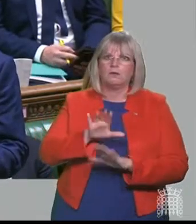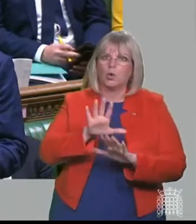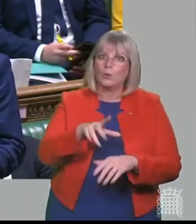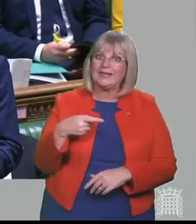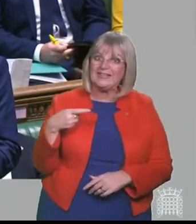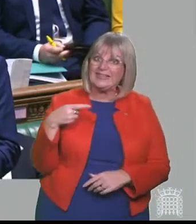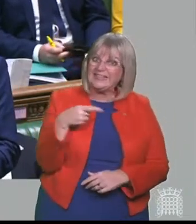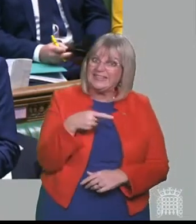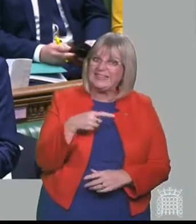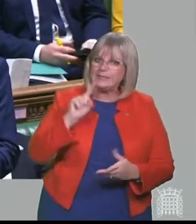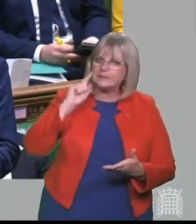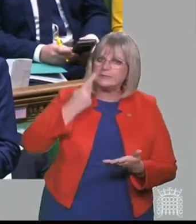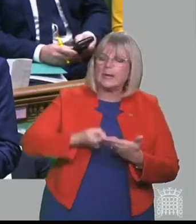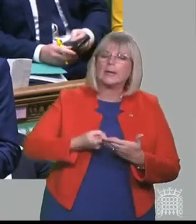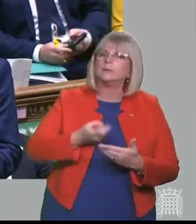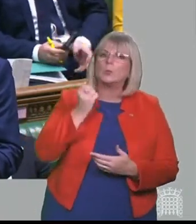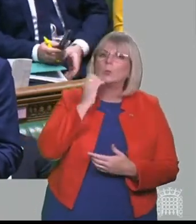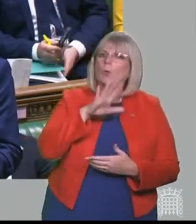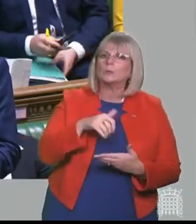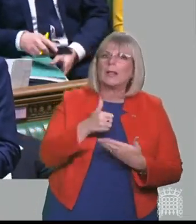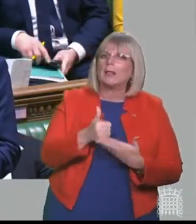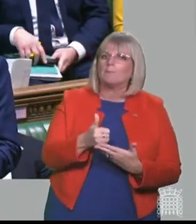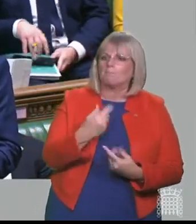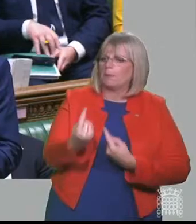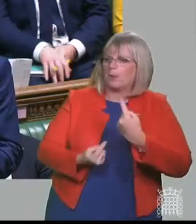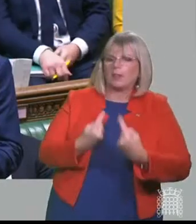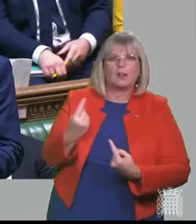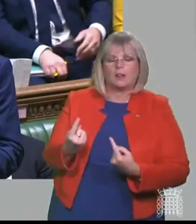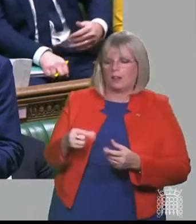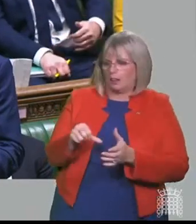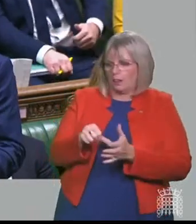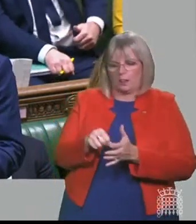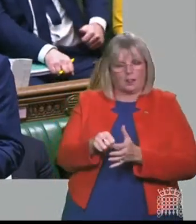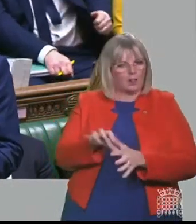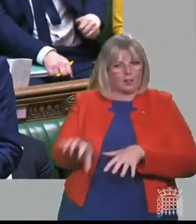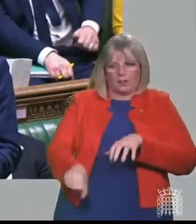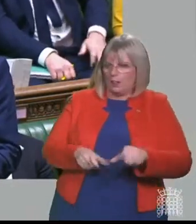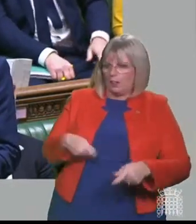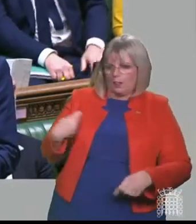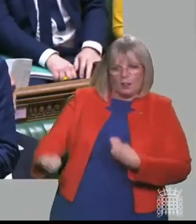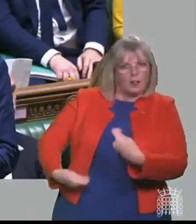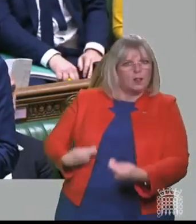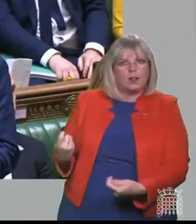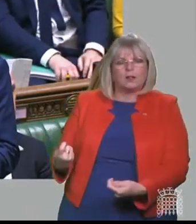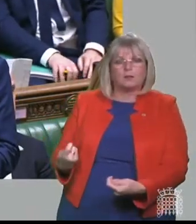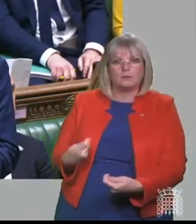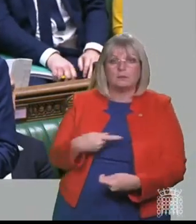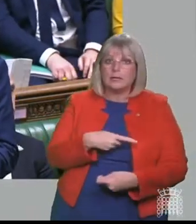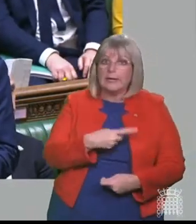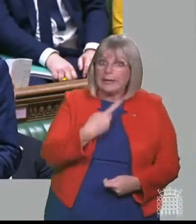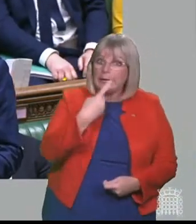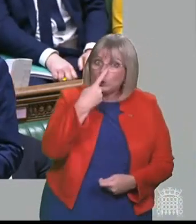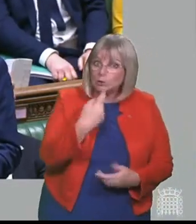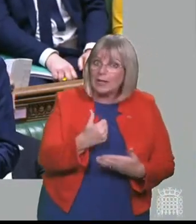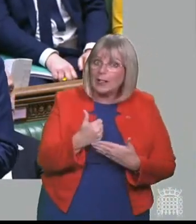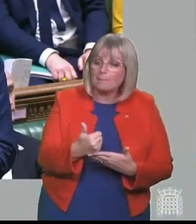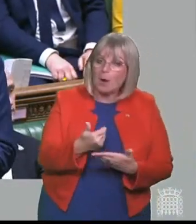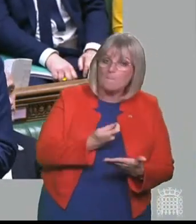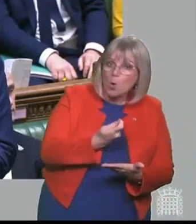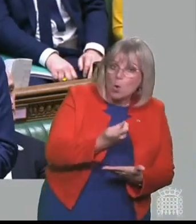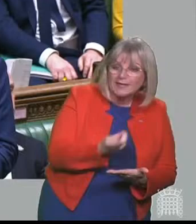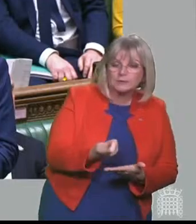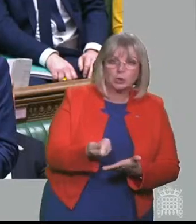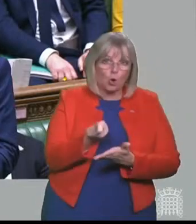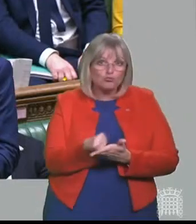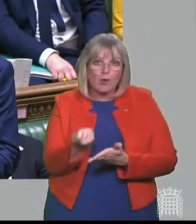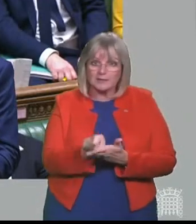help people who are struggling with the cost of living crisis. He could have helped mortgage and rent payers. He could